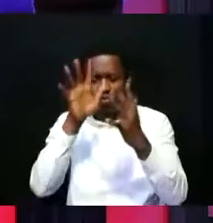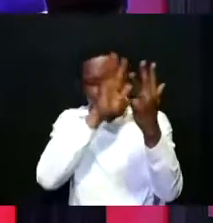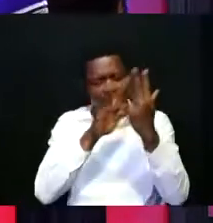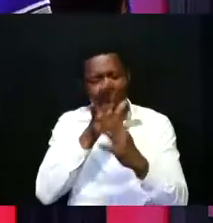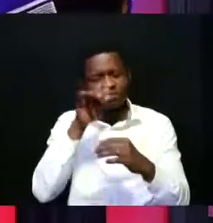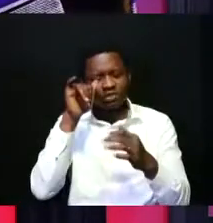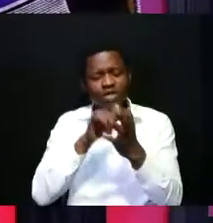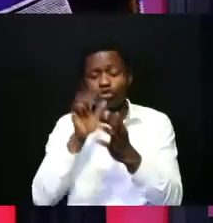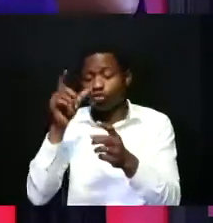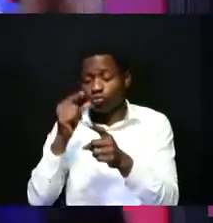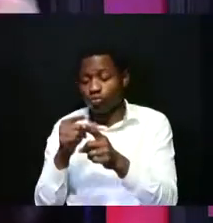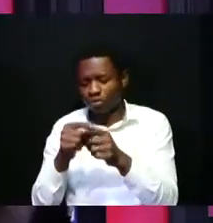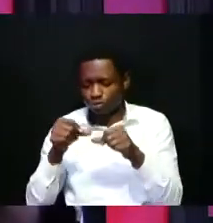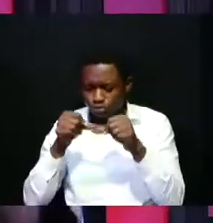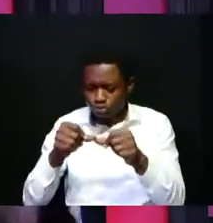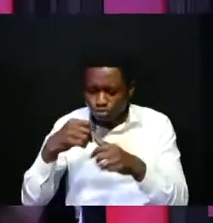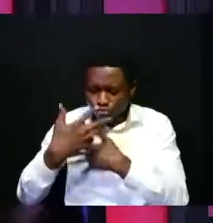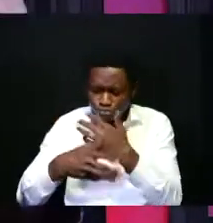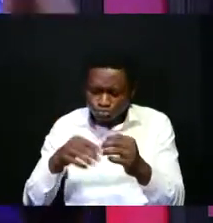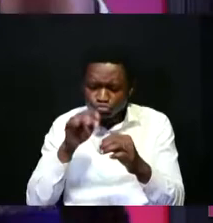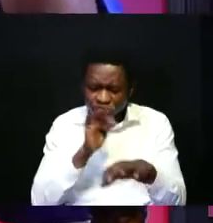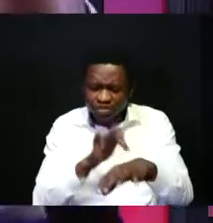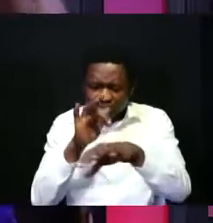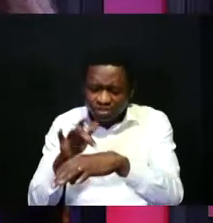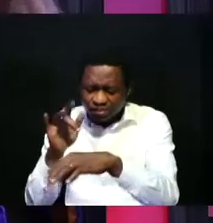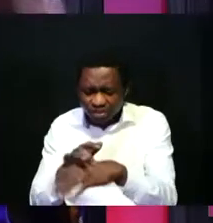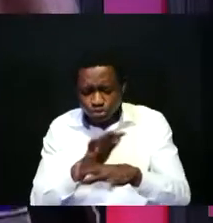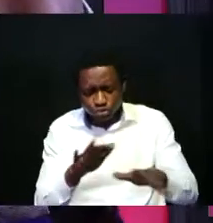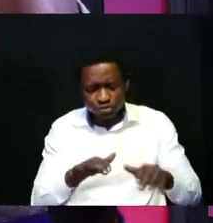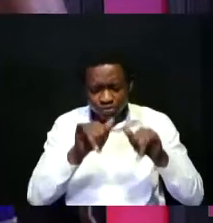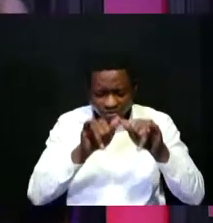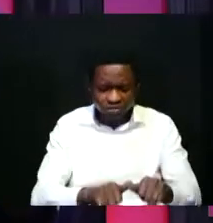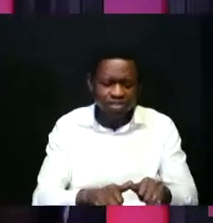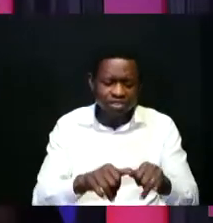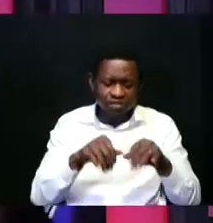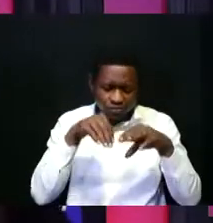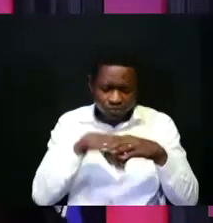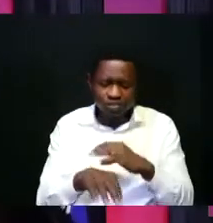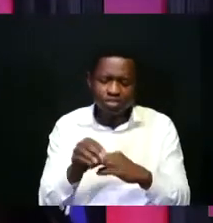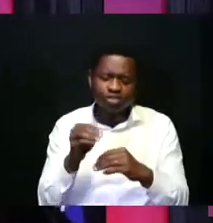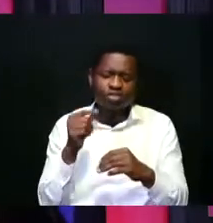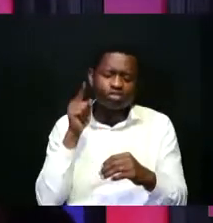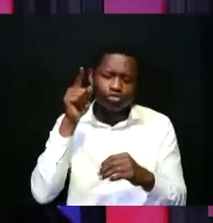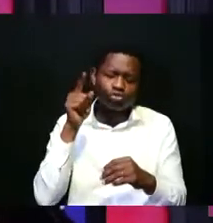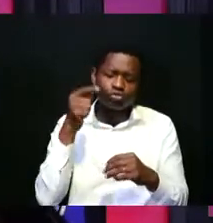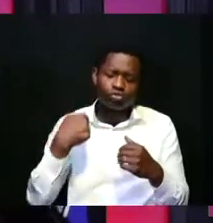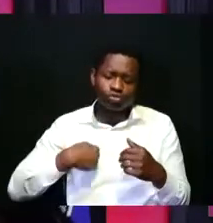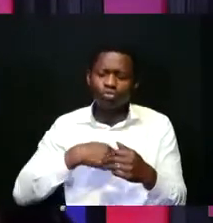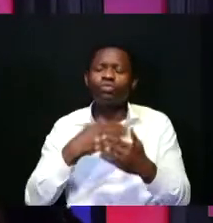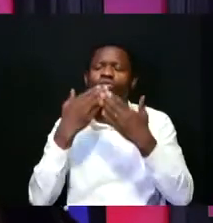that your word will continue to convict our children, that they will stay and remain in you. We thank